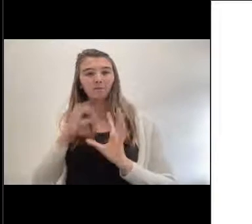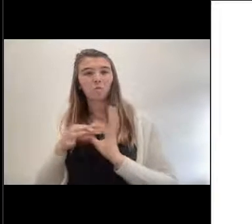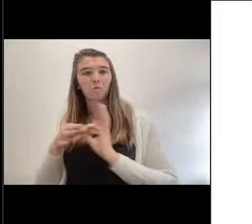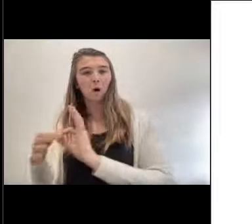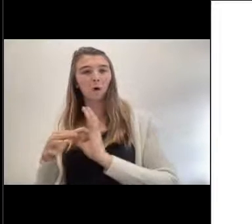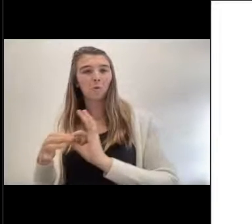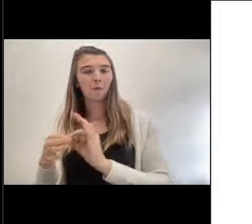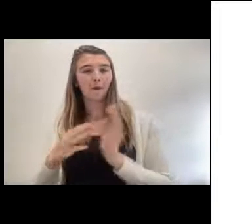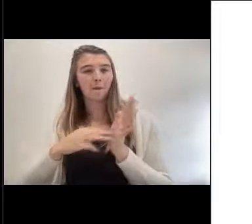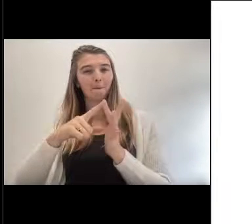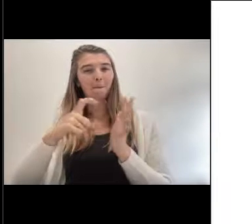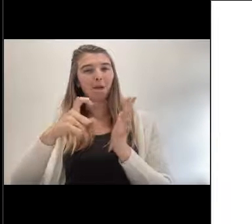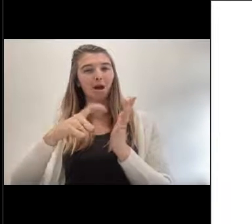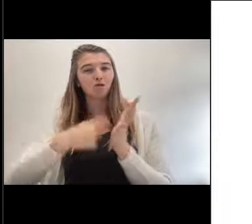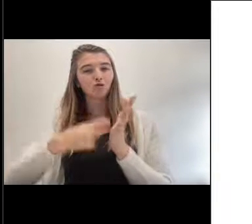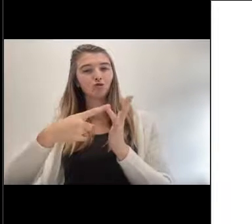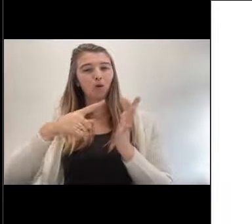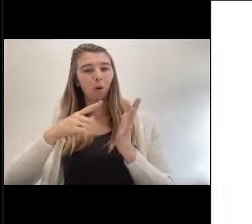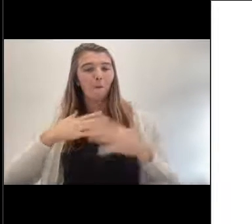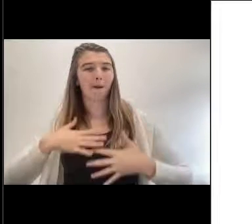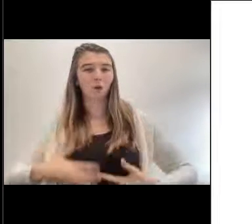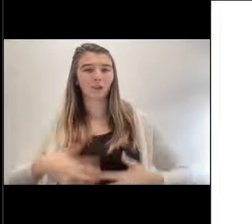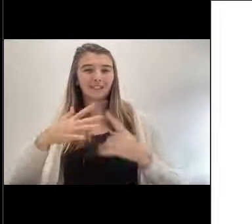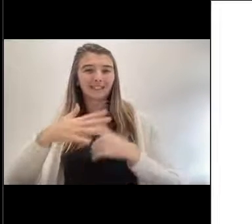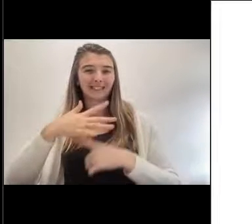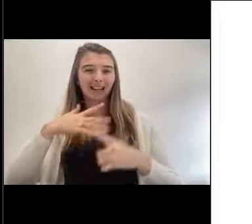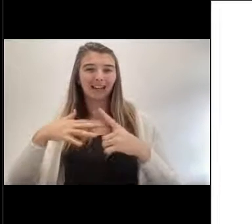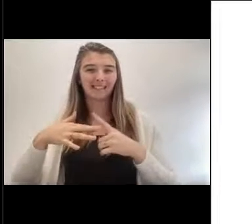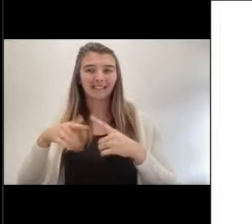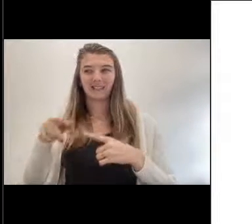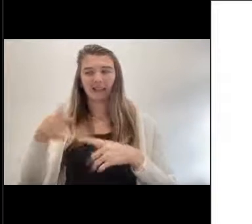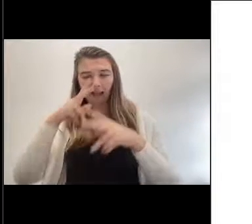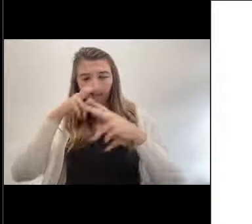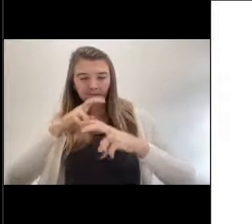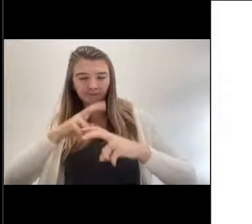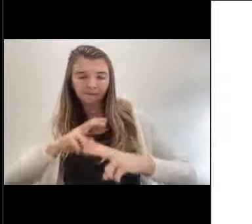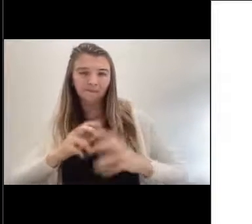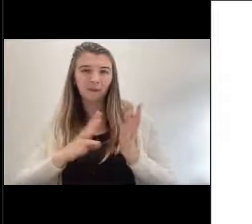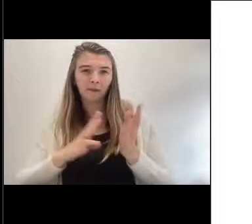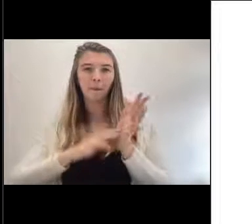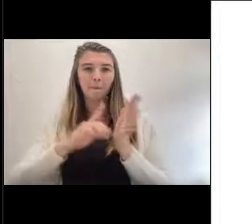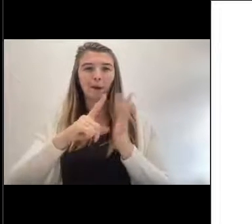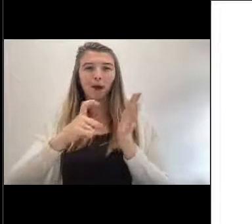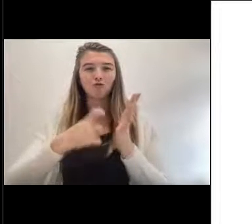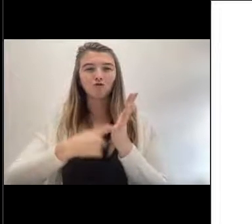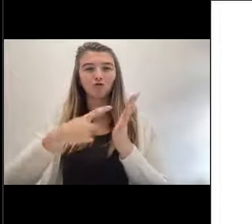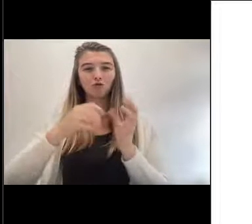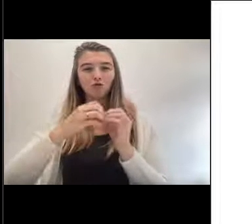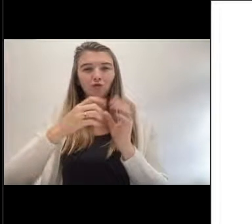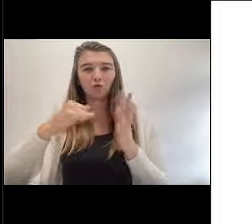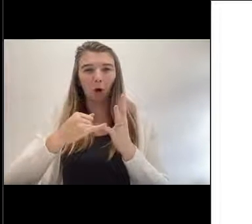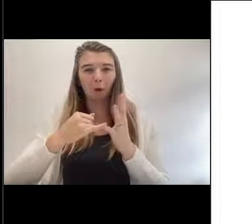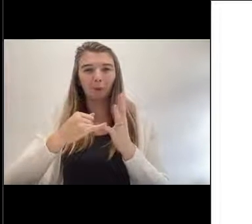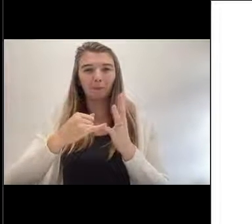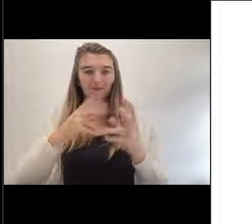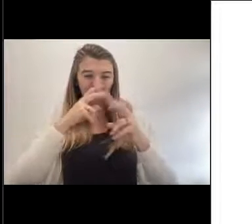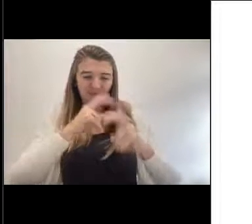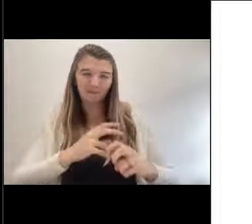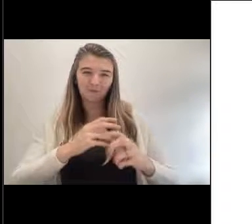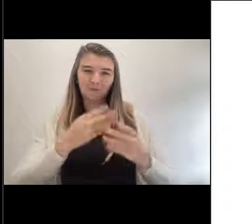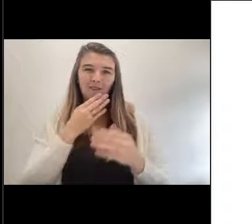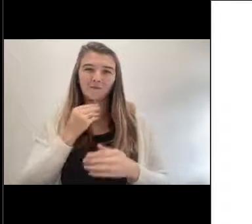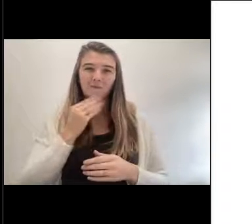scientists interested in microbes, their effects and their practical uses. It is one of the largest microbiology societies in Europe, with a worldwide